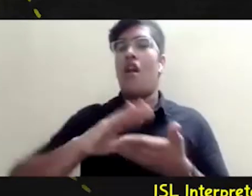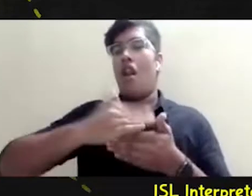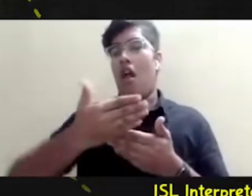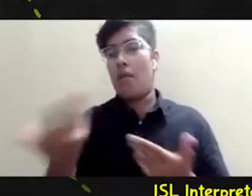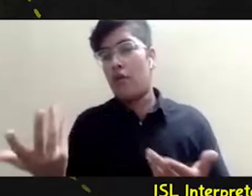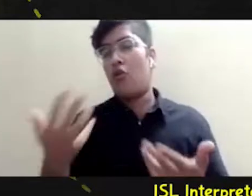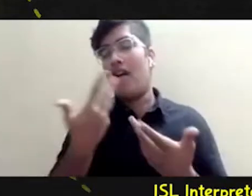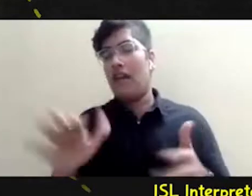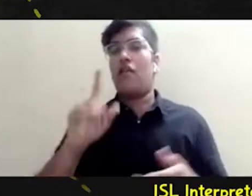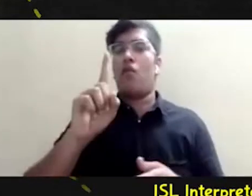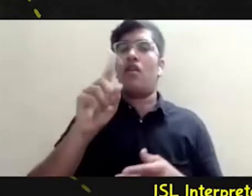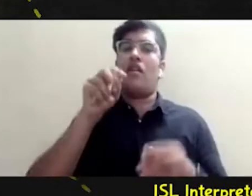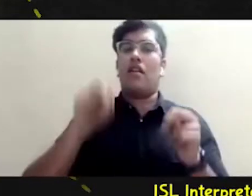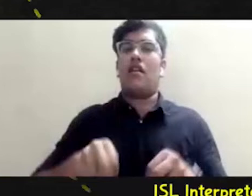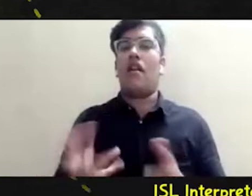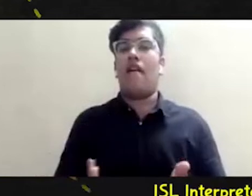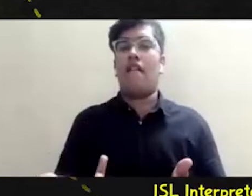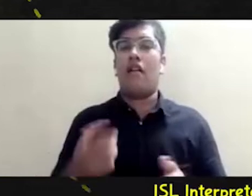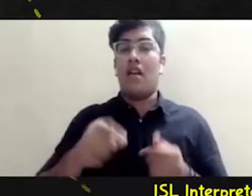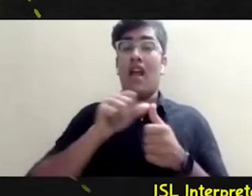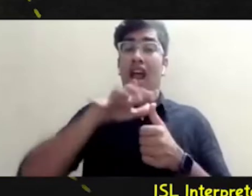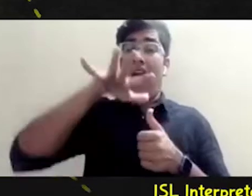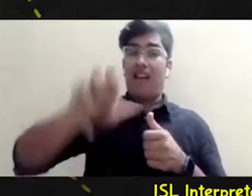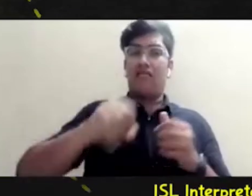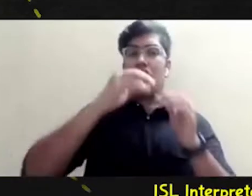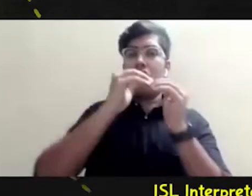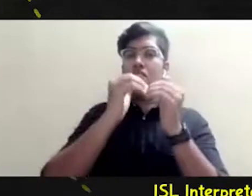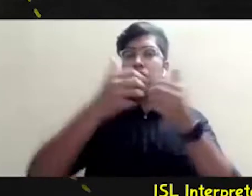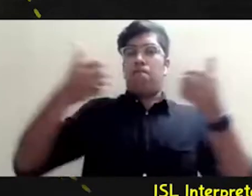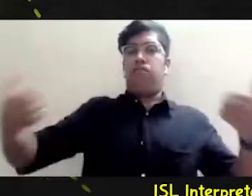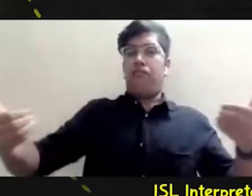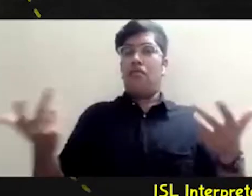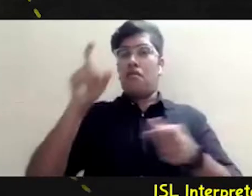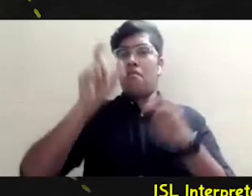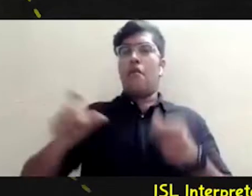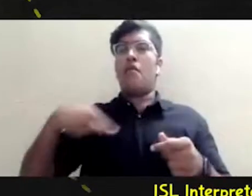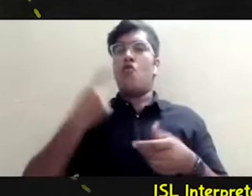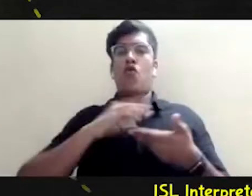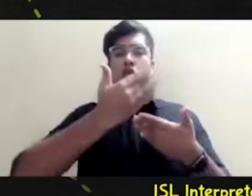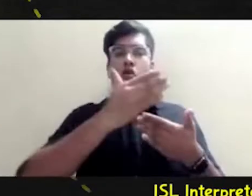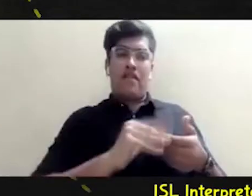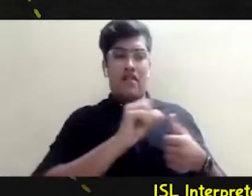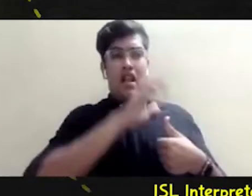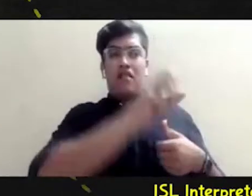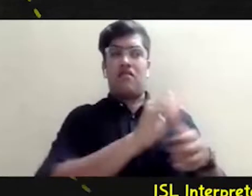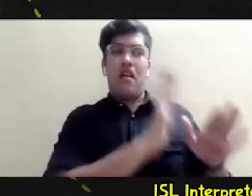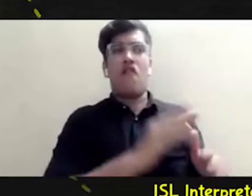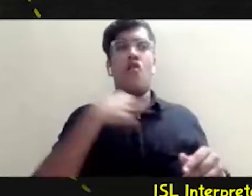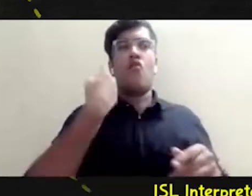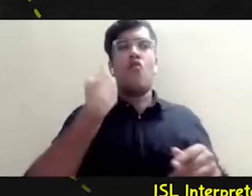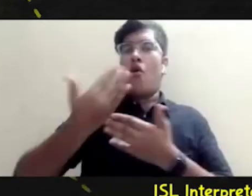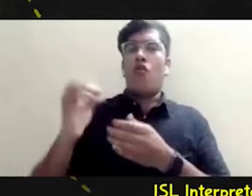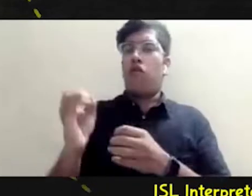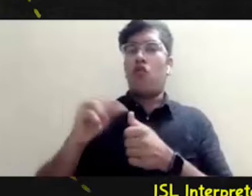smart device. And there is a huge access gap with respect to this in the country. Most sections of the